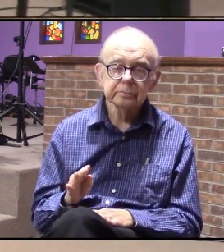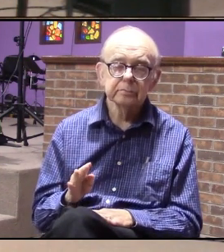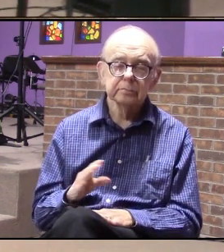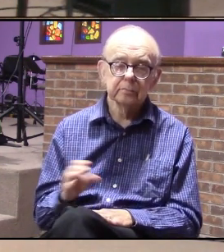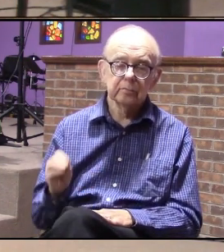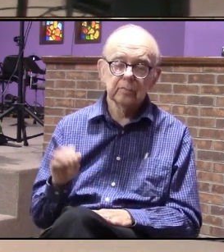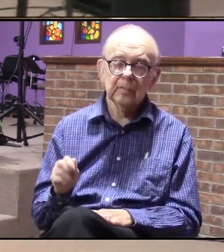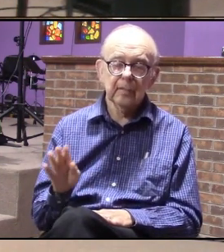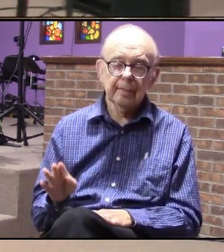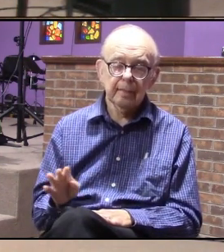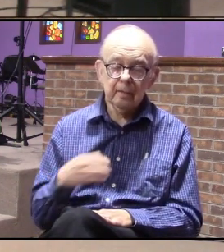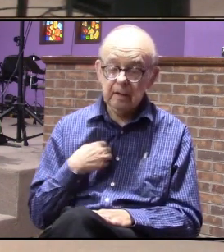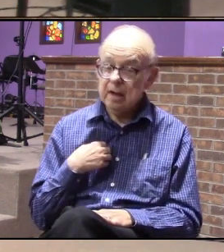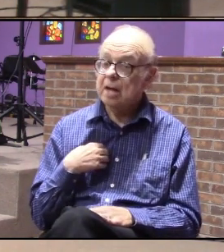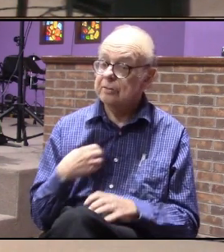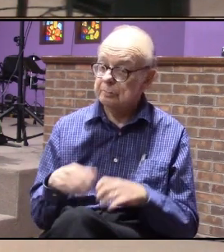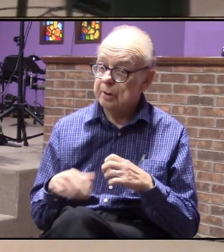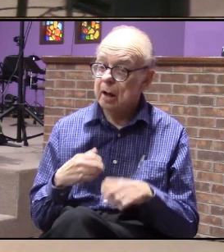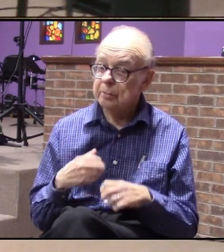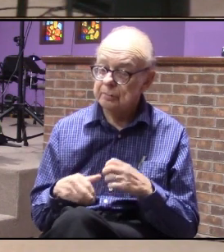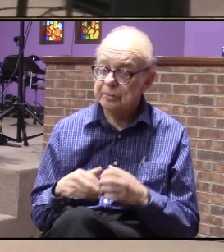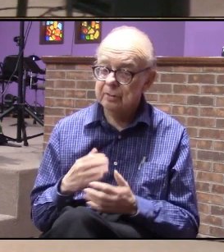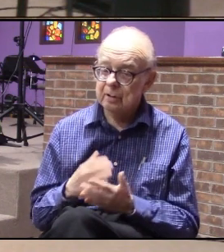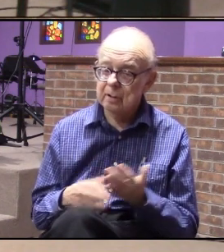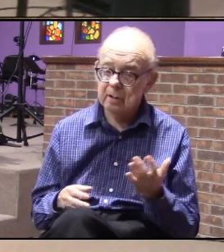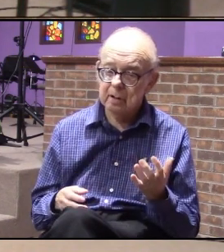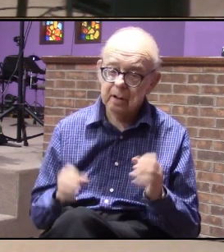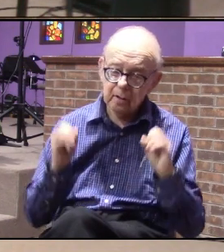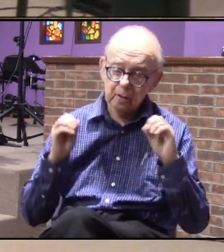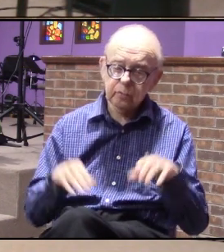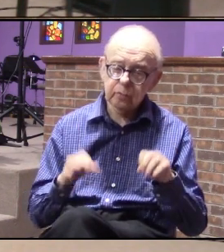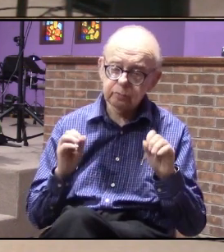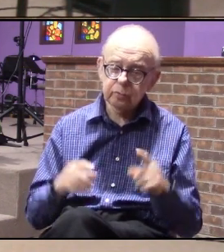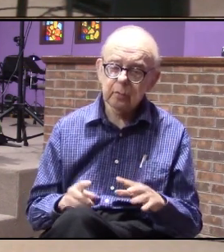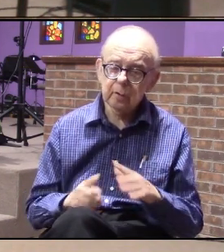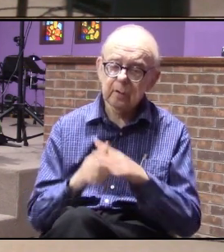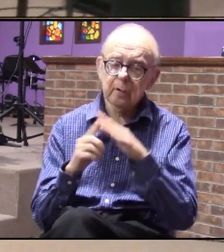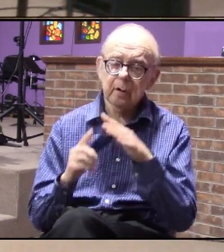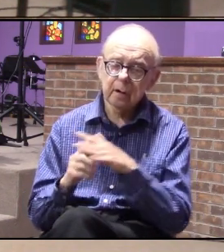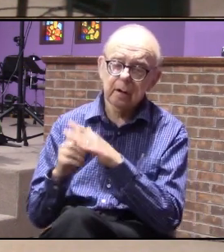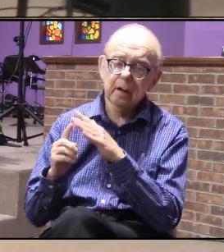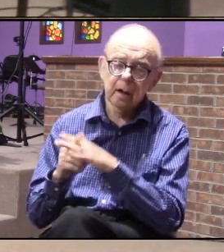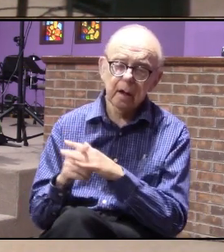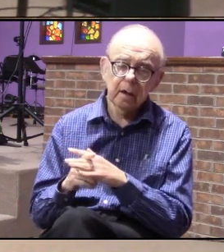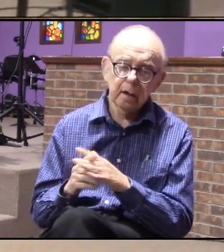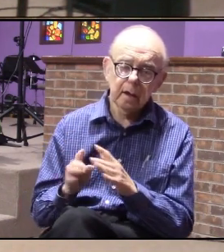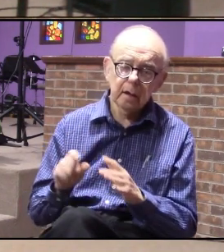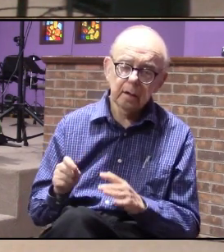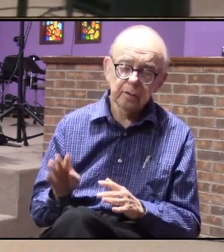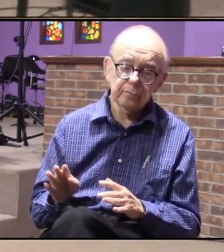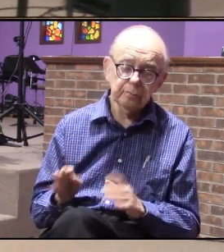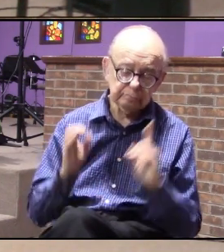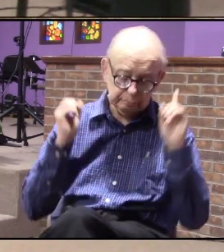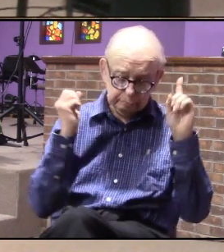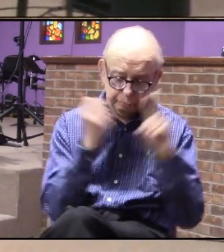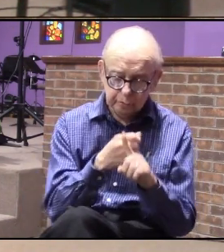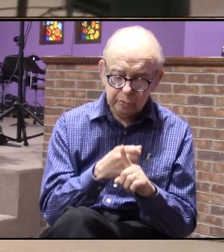And he had some issues. The storms came, and he got blasted.